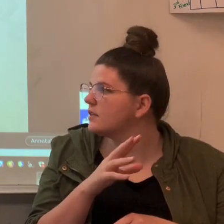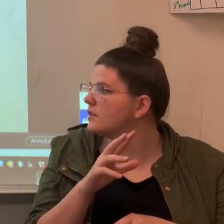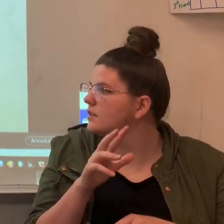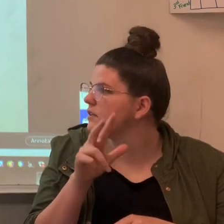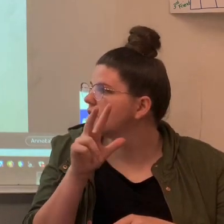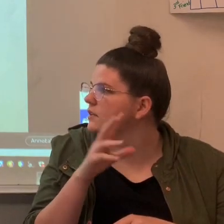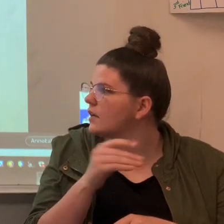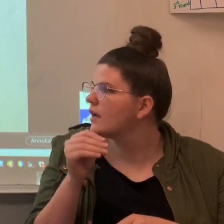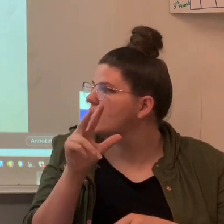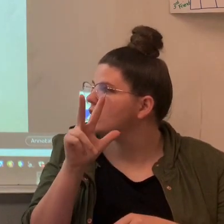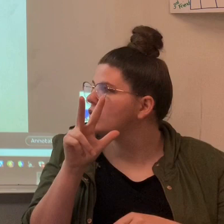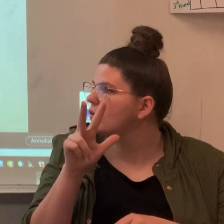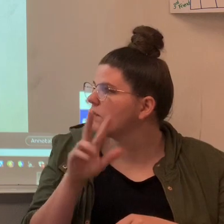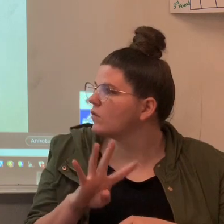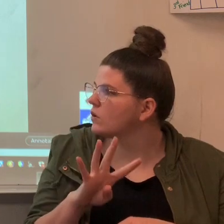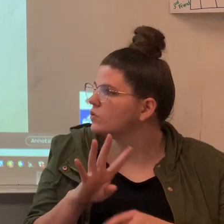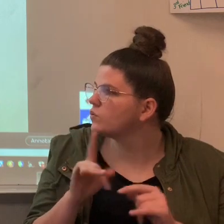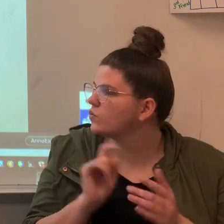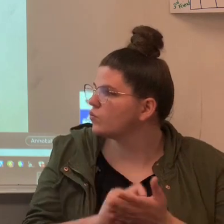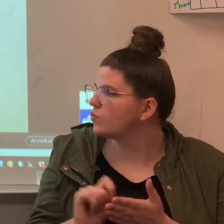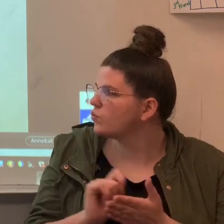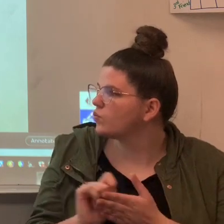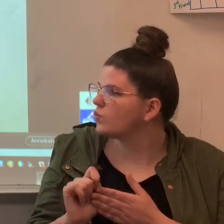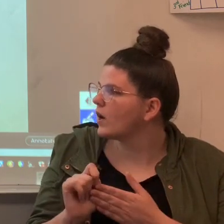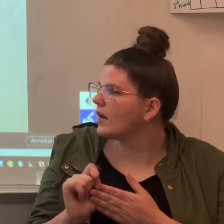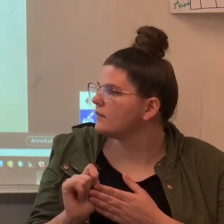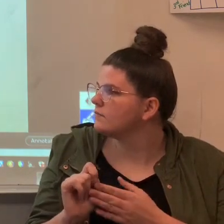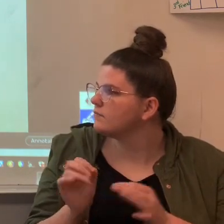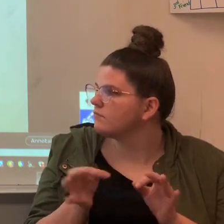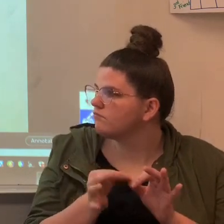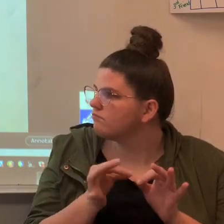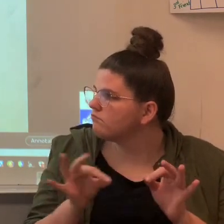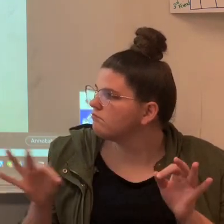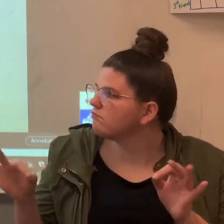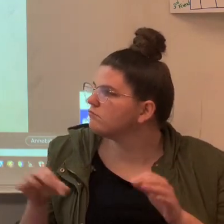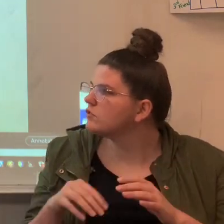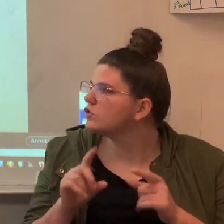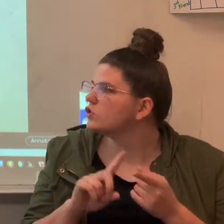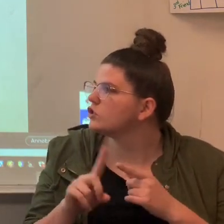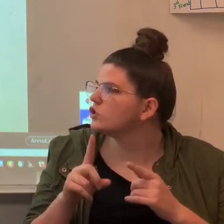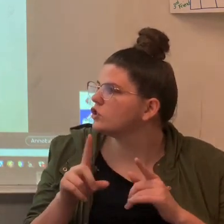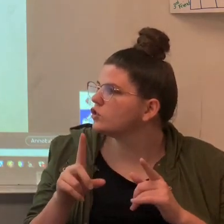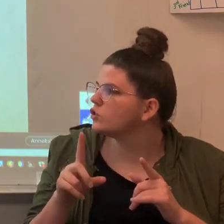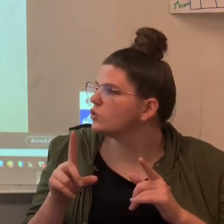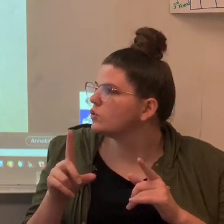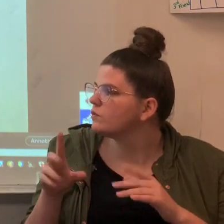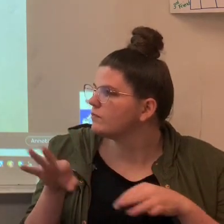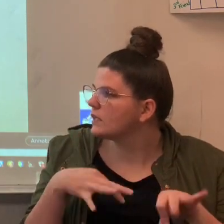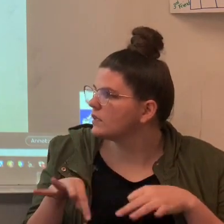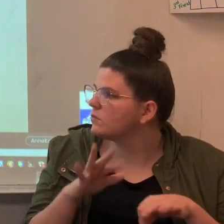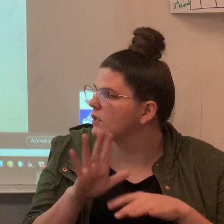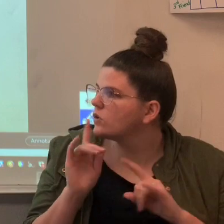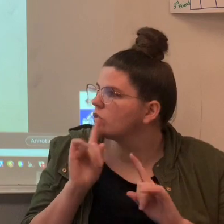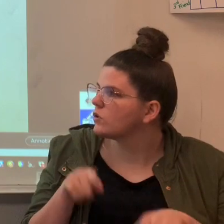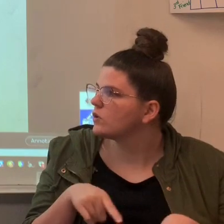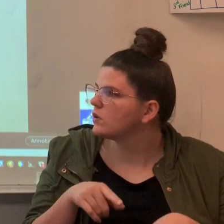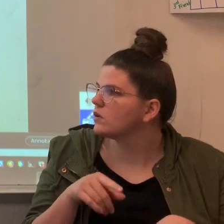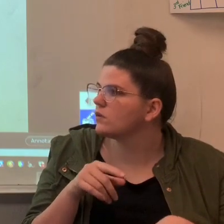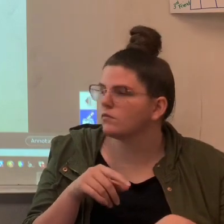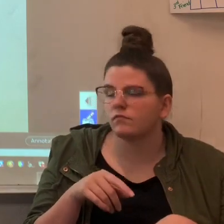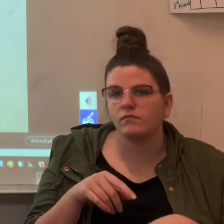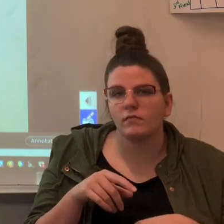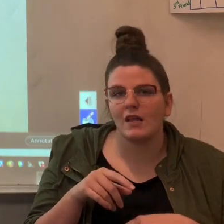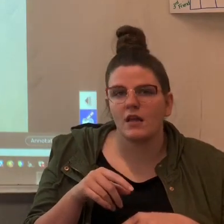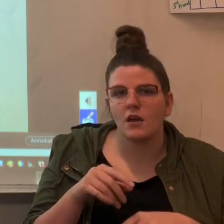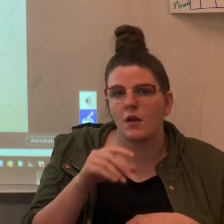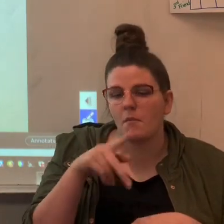your answer. Okay, so product meaning answer to a multiplication problem. So